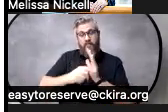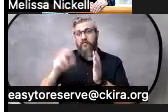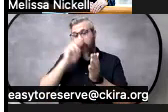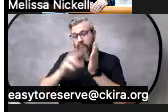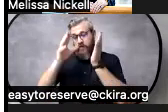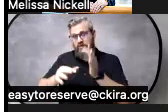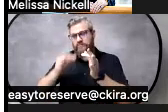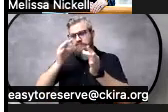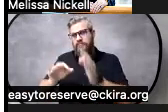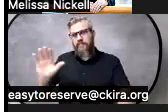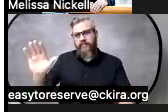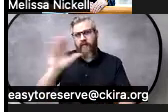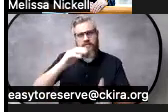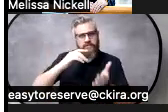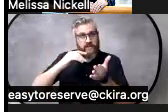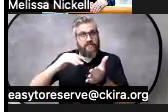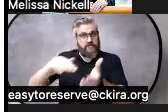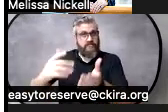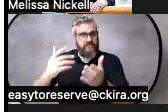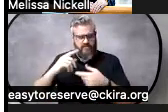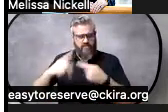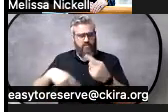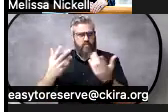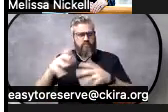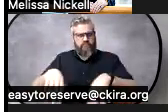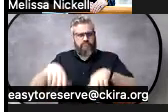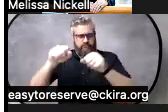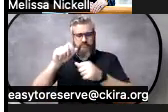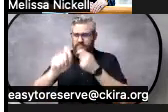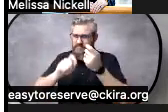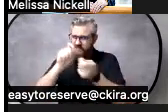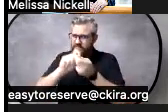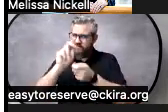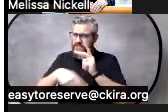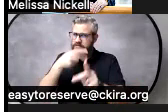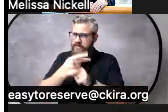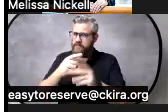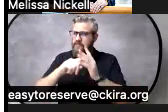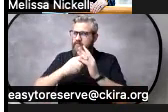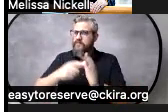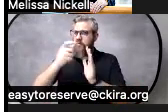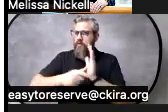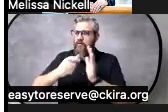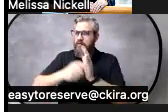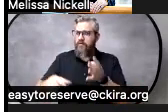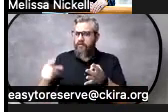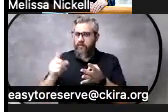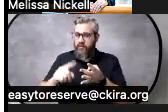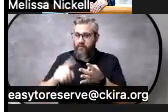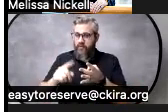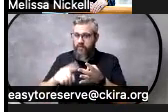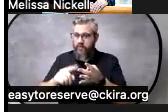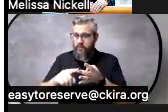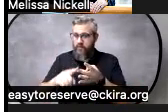describe their studies that they conduct. I also want to mention that there is a specific type of original article called letters. And